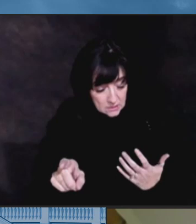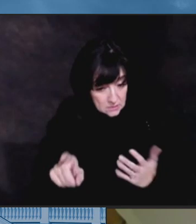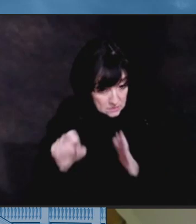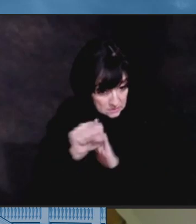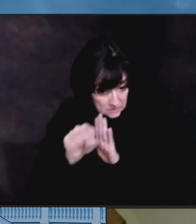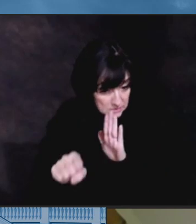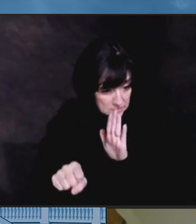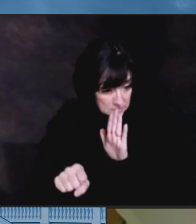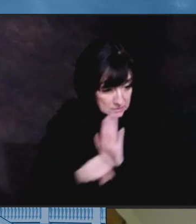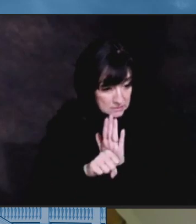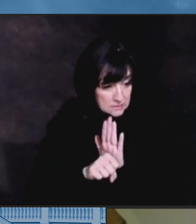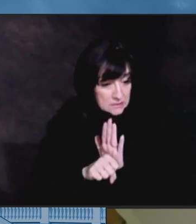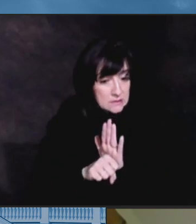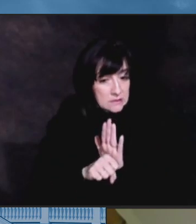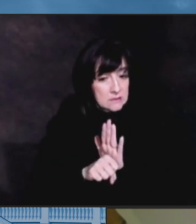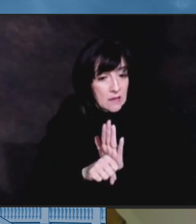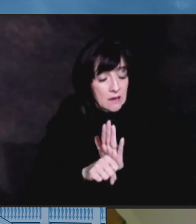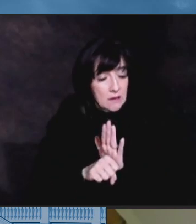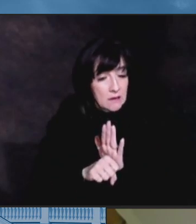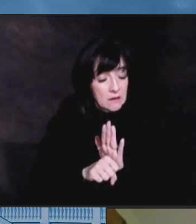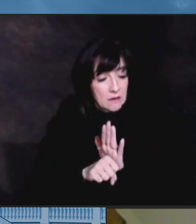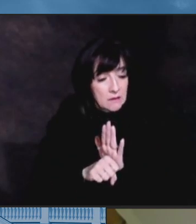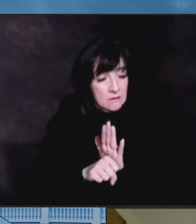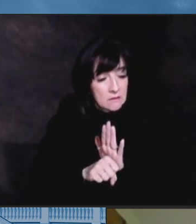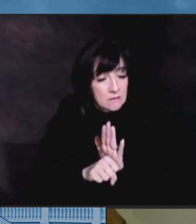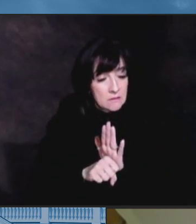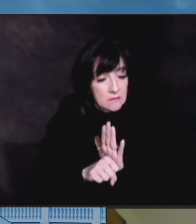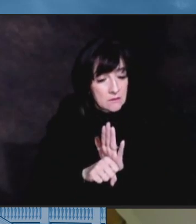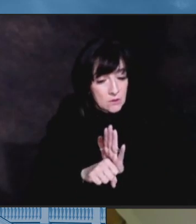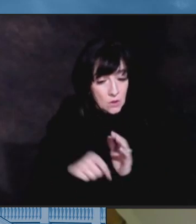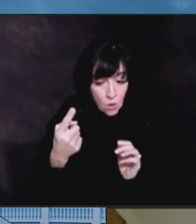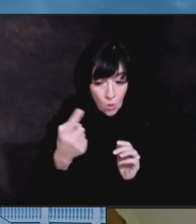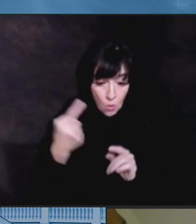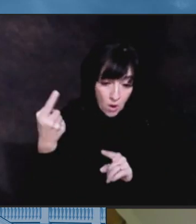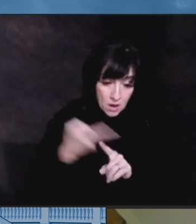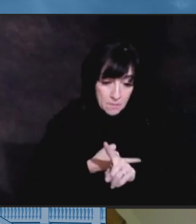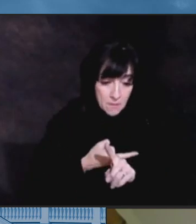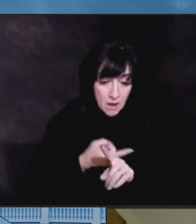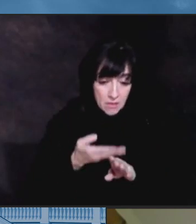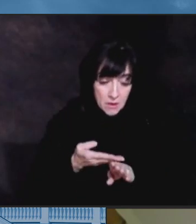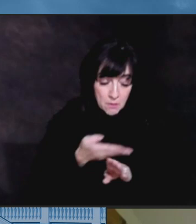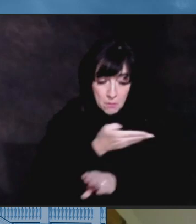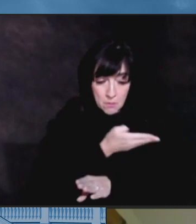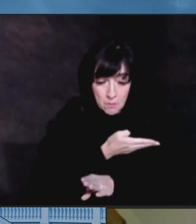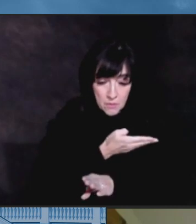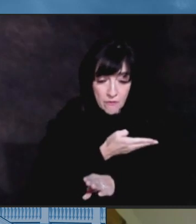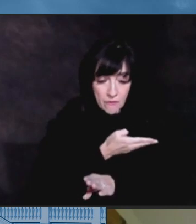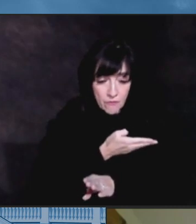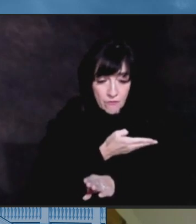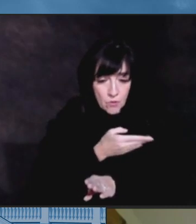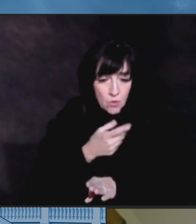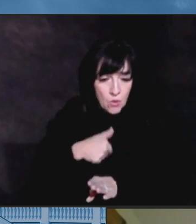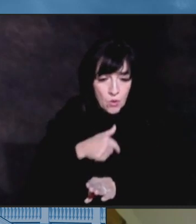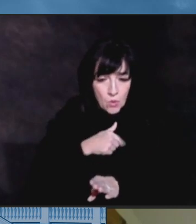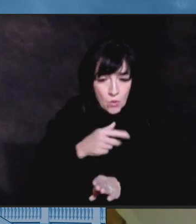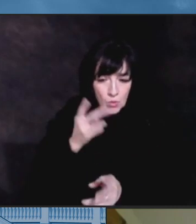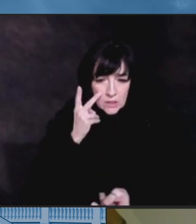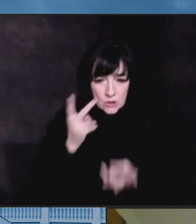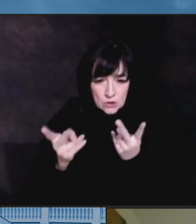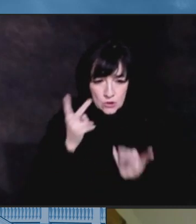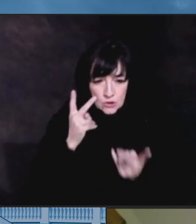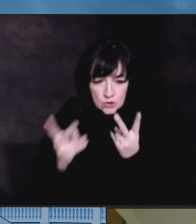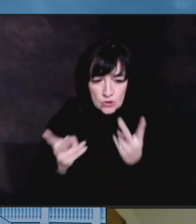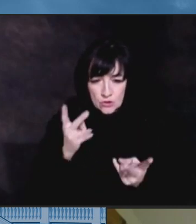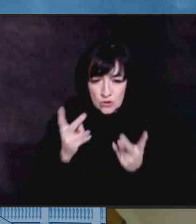implementing its lockdowns a month before that we saw a decline in cases, and given the fact